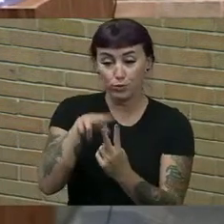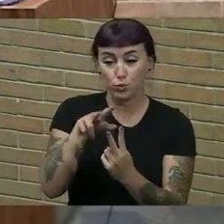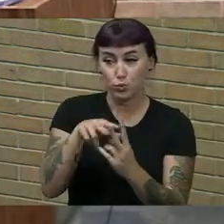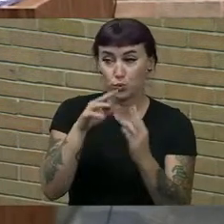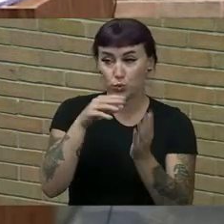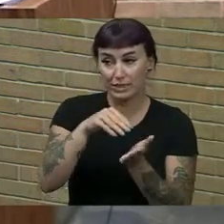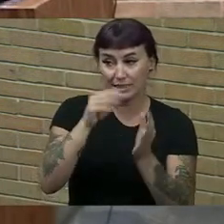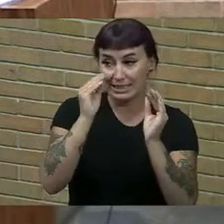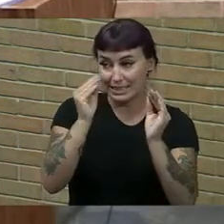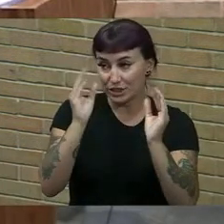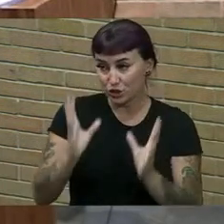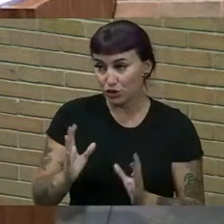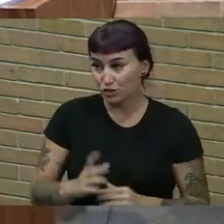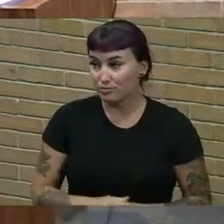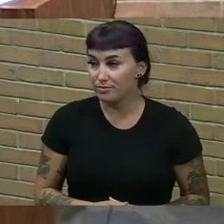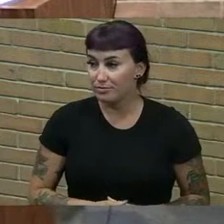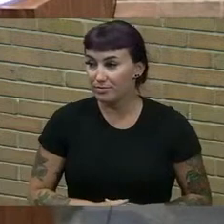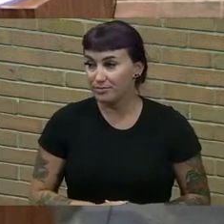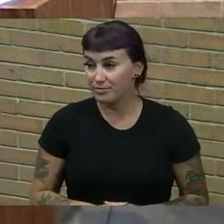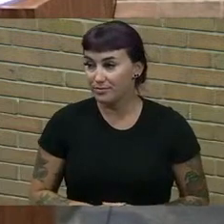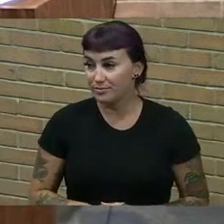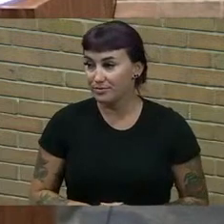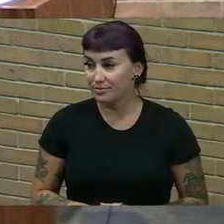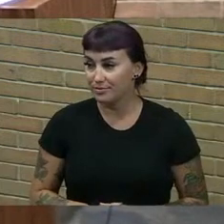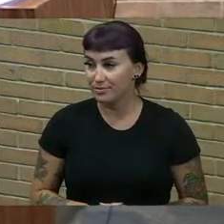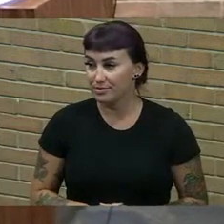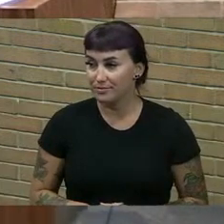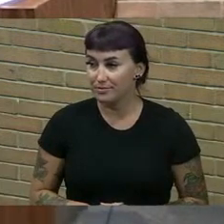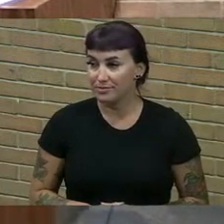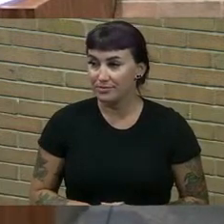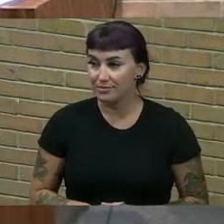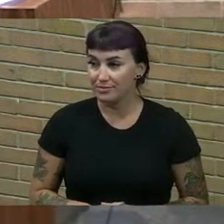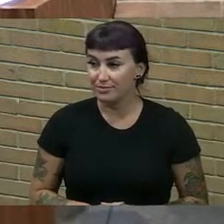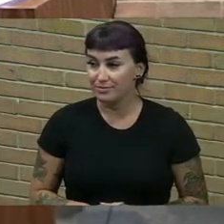teachers. I'm going to ask